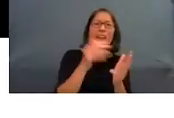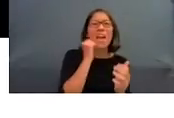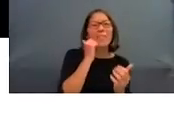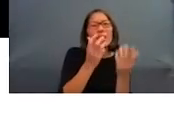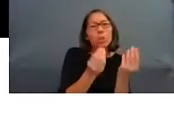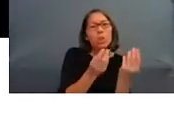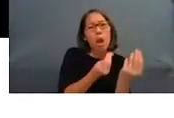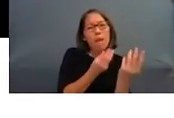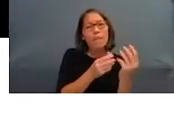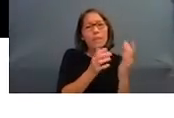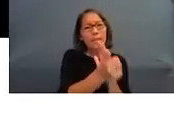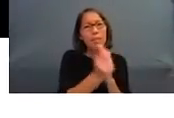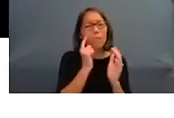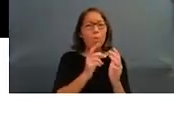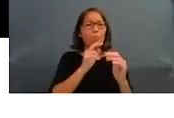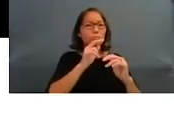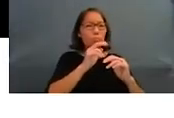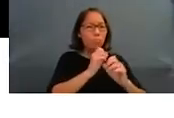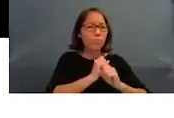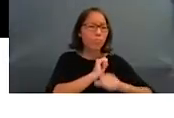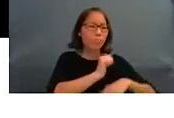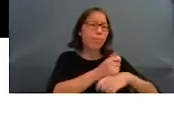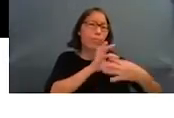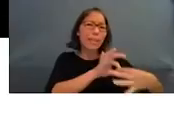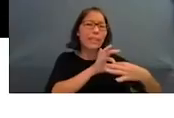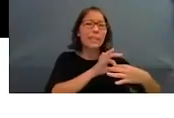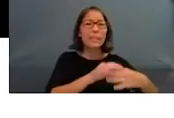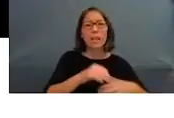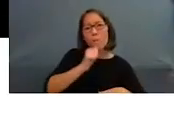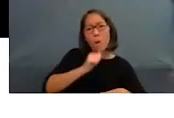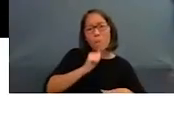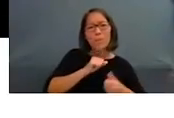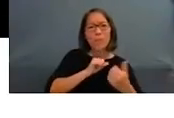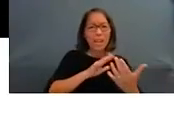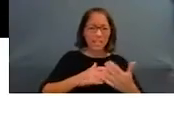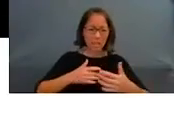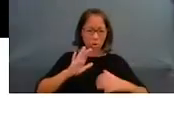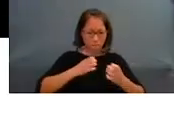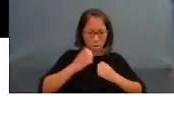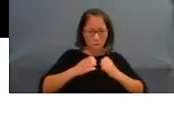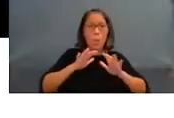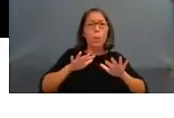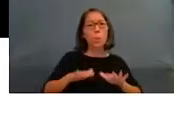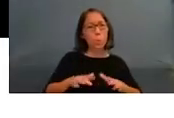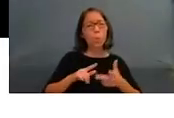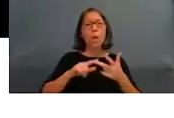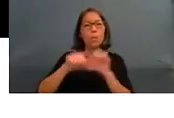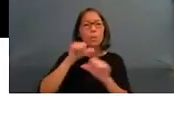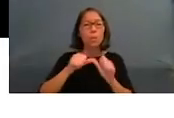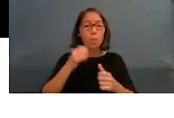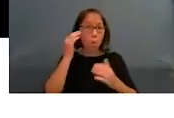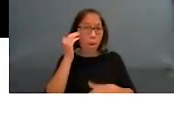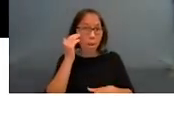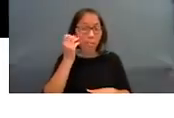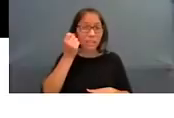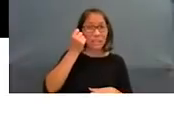of relationship building, coping strategies like regulating of emotions, and social awareness that helps children to be successful